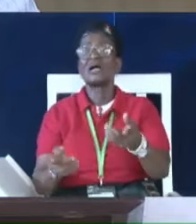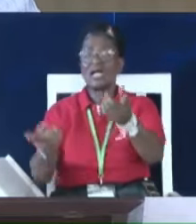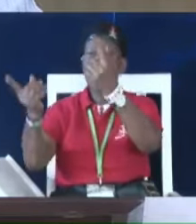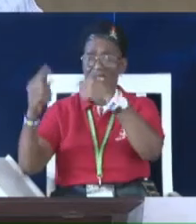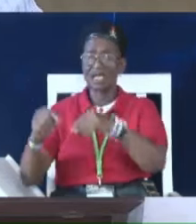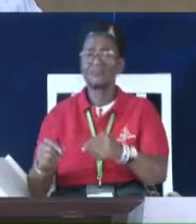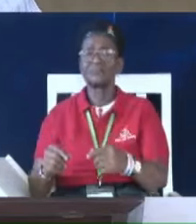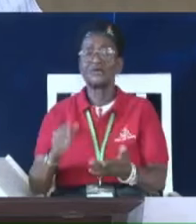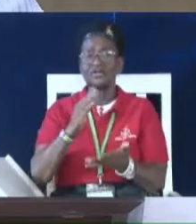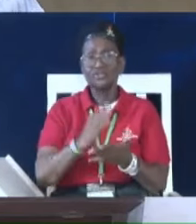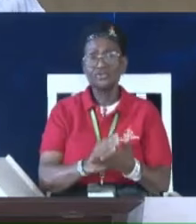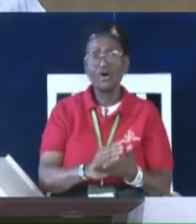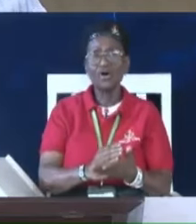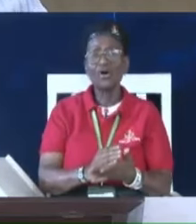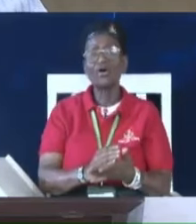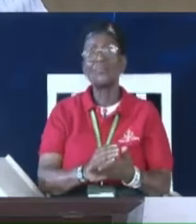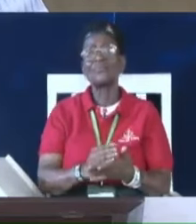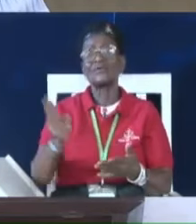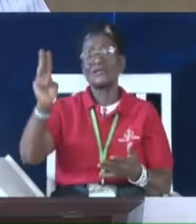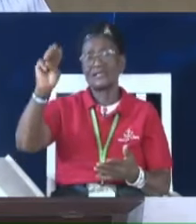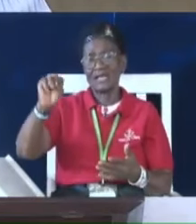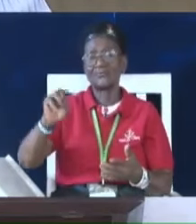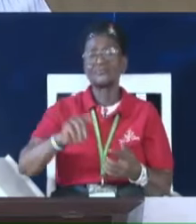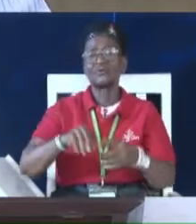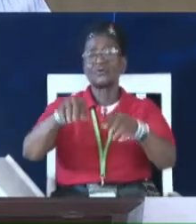stopped the procession to the graveyard,